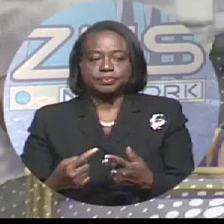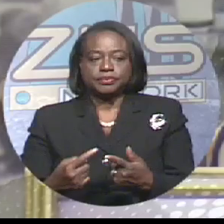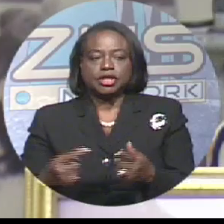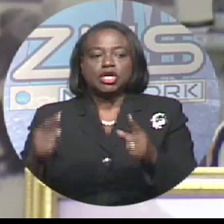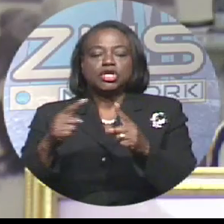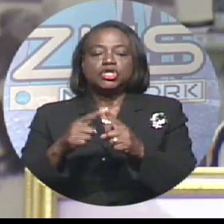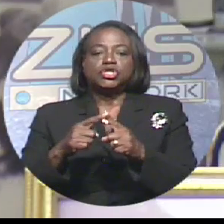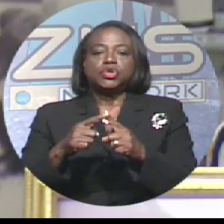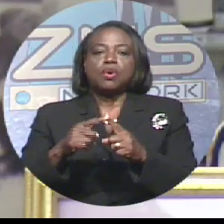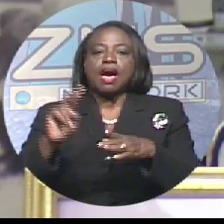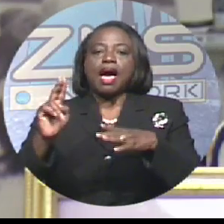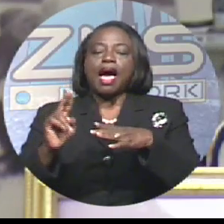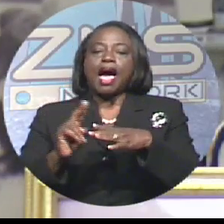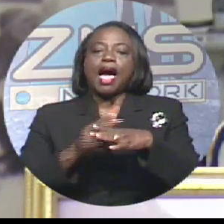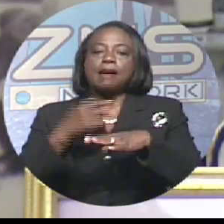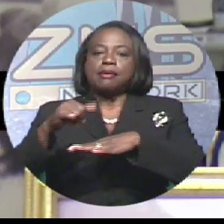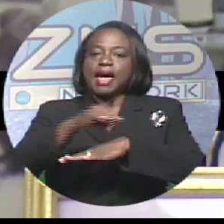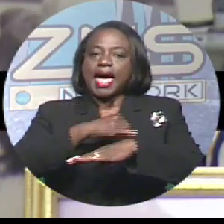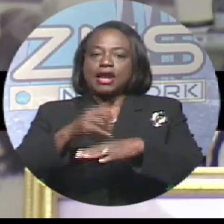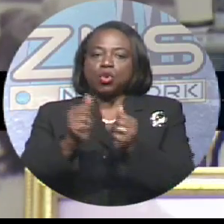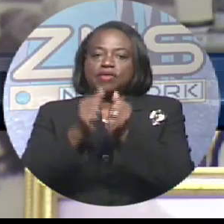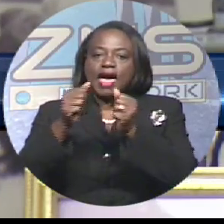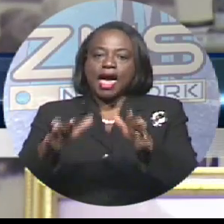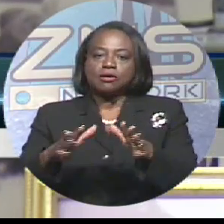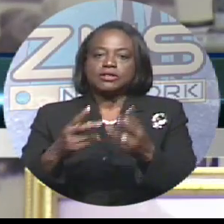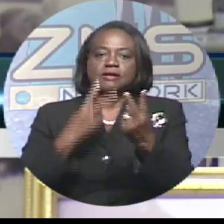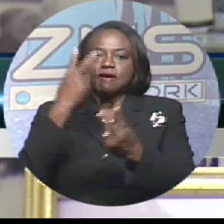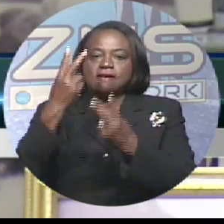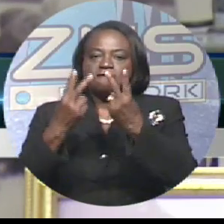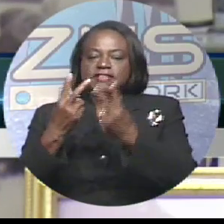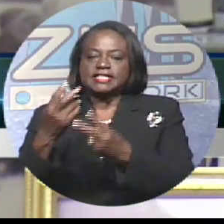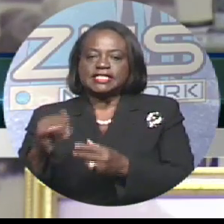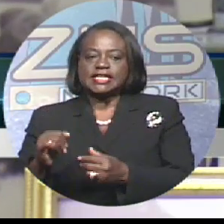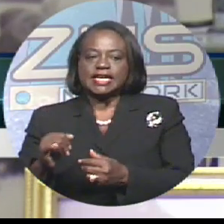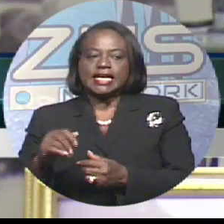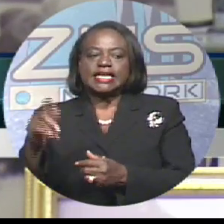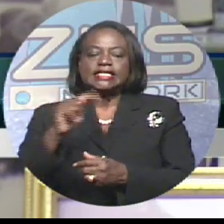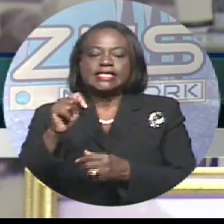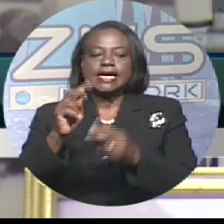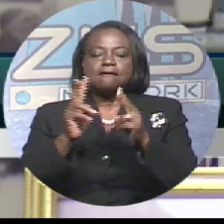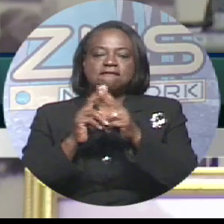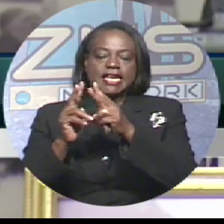to Harbor Island without visiting Tingham Village.